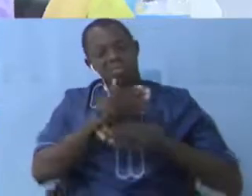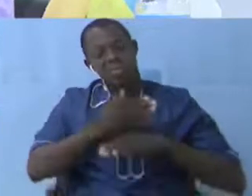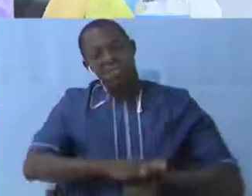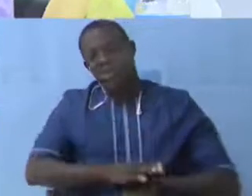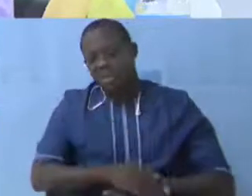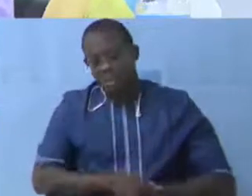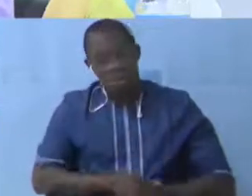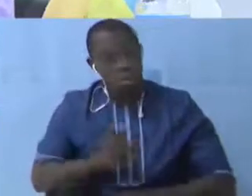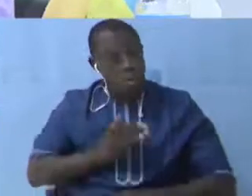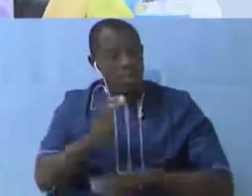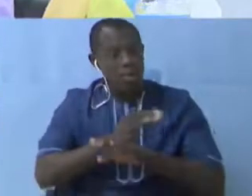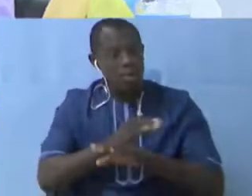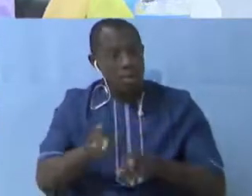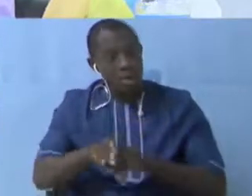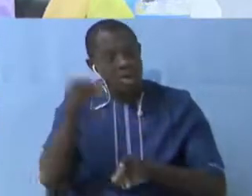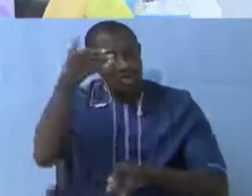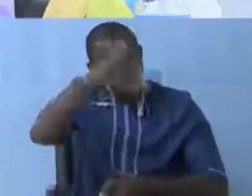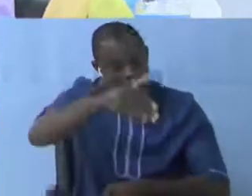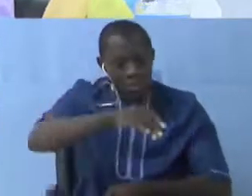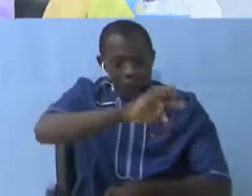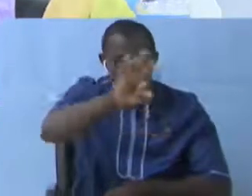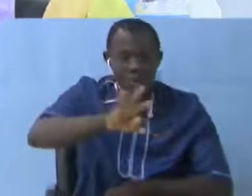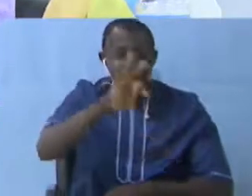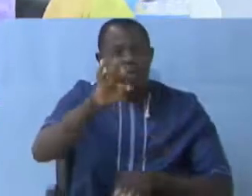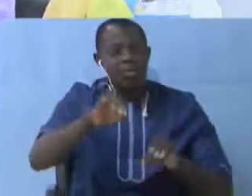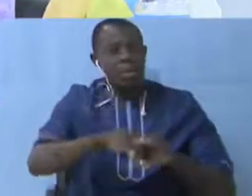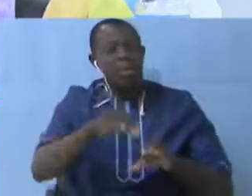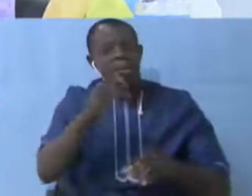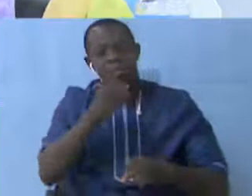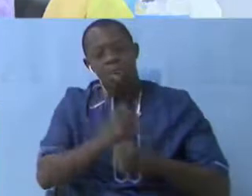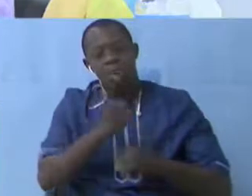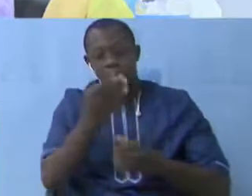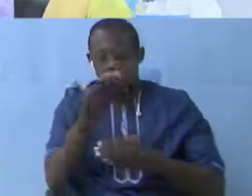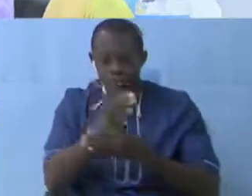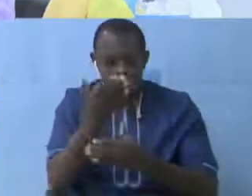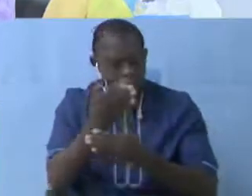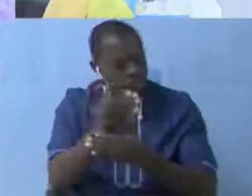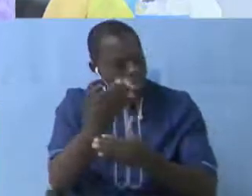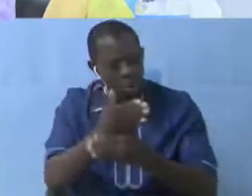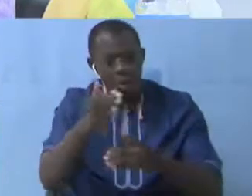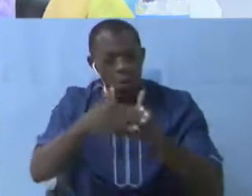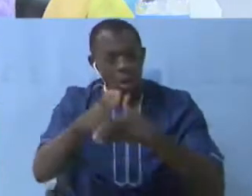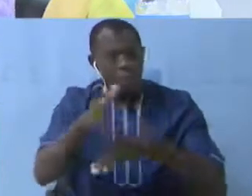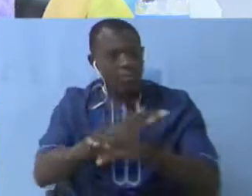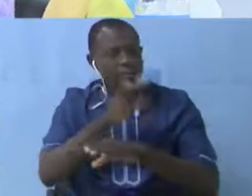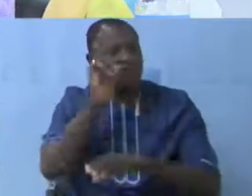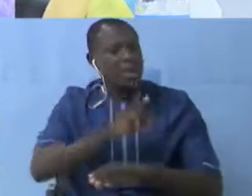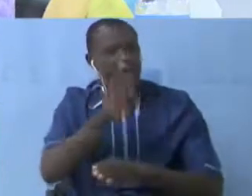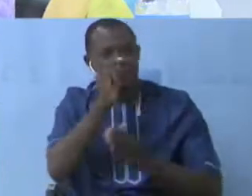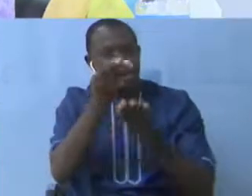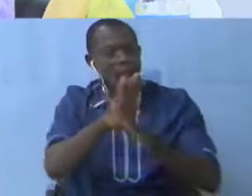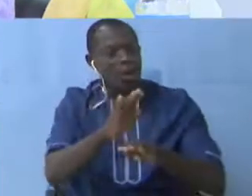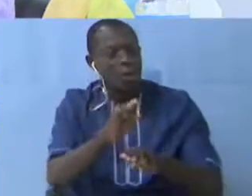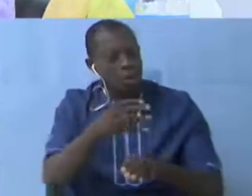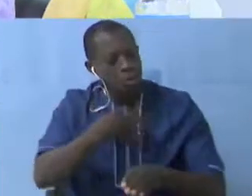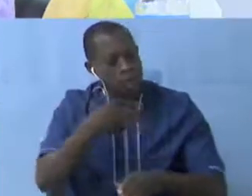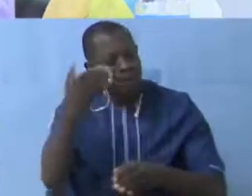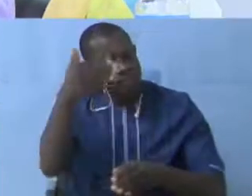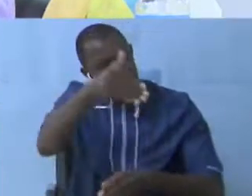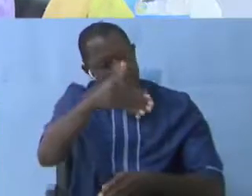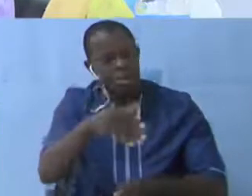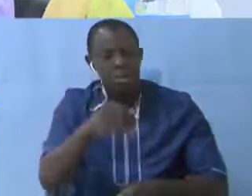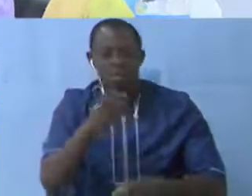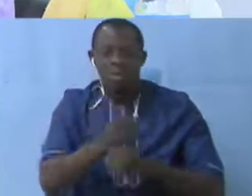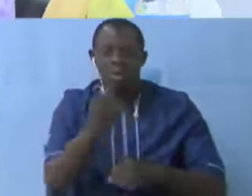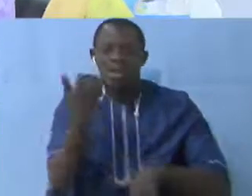and she was deprived of her freedom. te tamit nag nga xam ne dafa ñëwoon rek pour jaale ci dëj boo xam ne ñëwoon na fi ñu dal di ko xañ